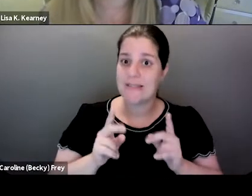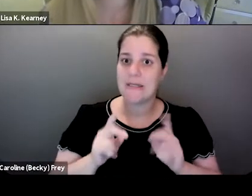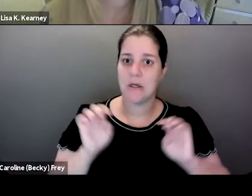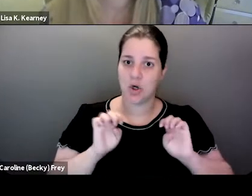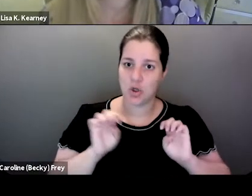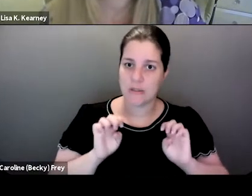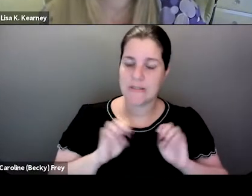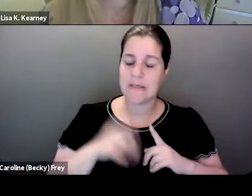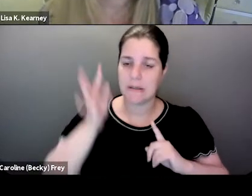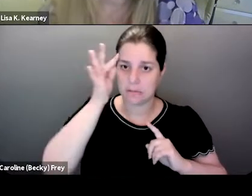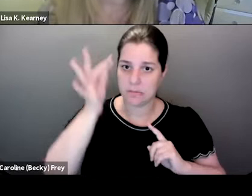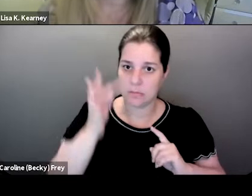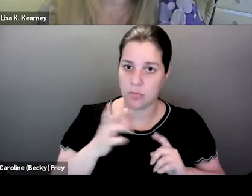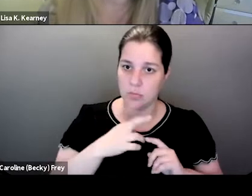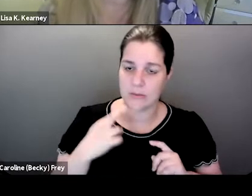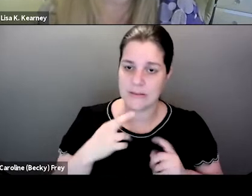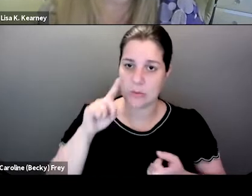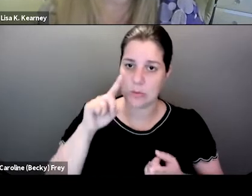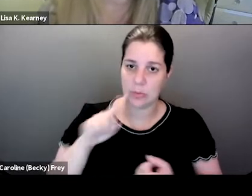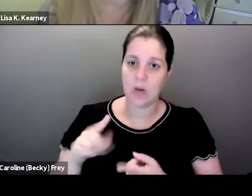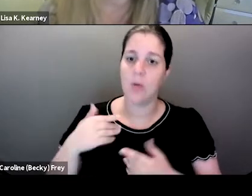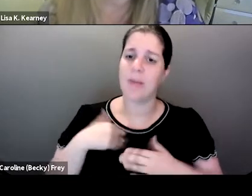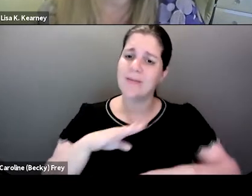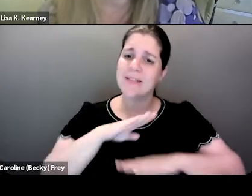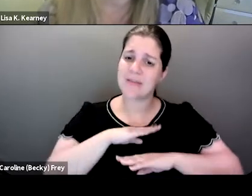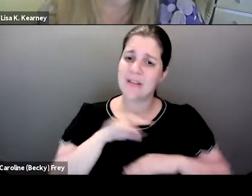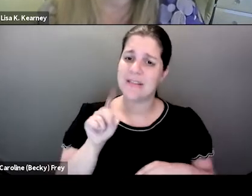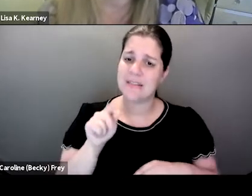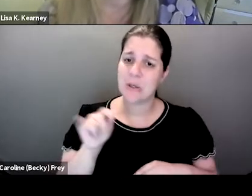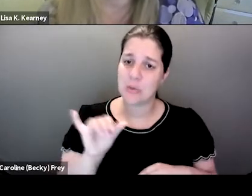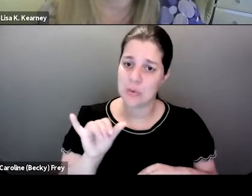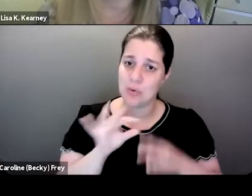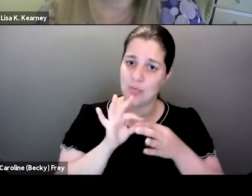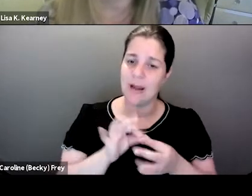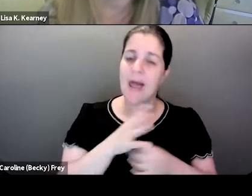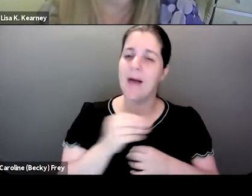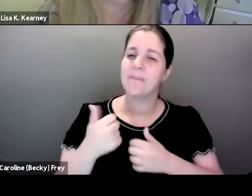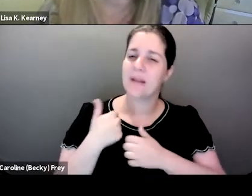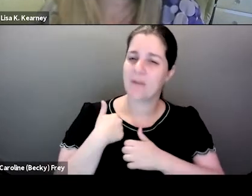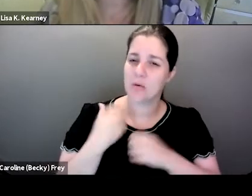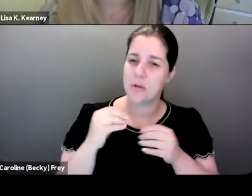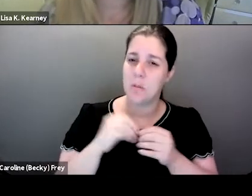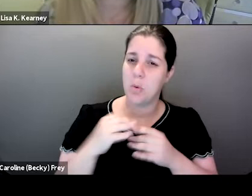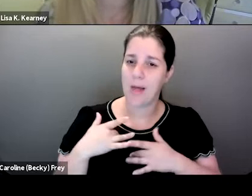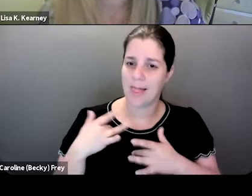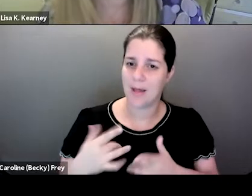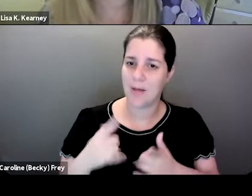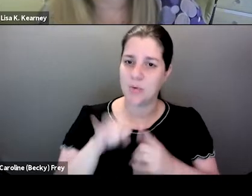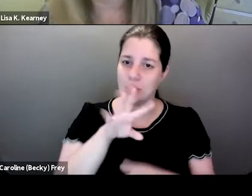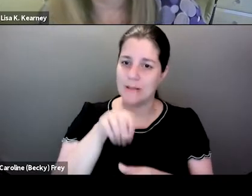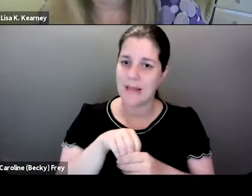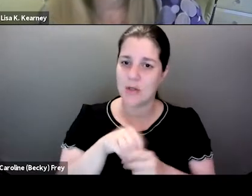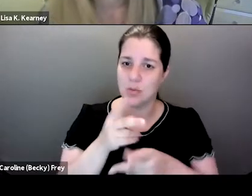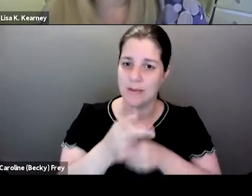satisfaction data related to this. And really importantly, is veterans are more likely to engage in care, both in mental health and